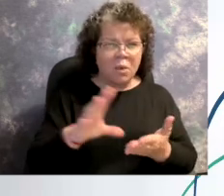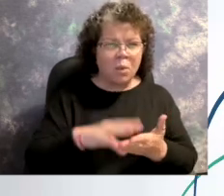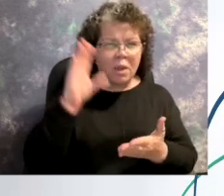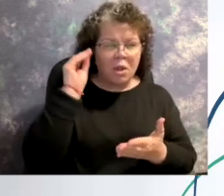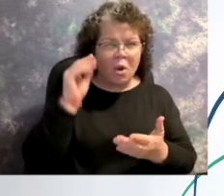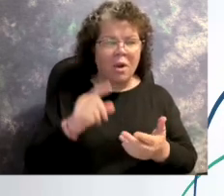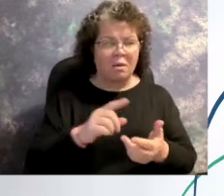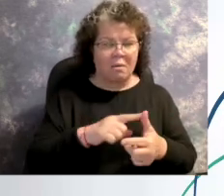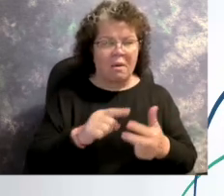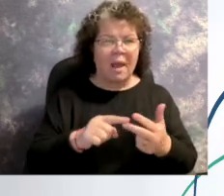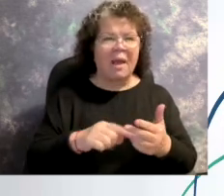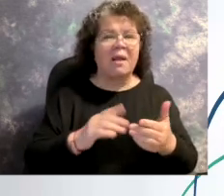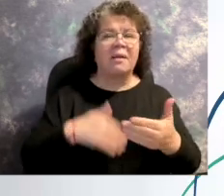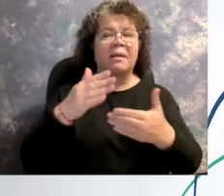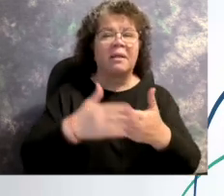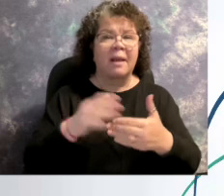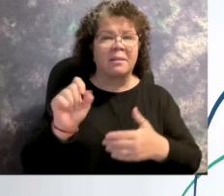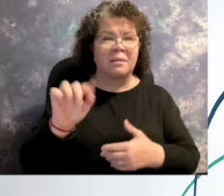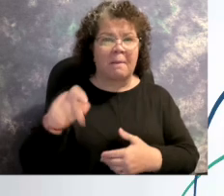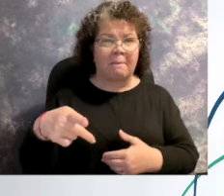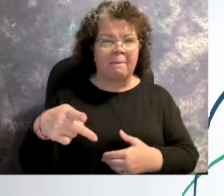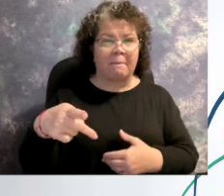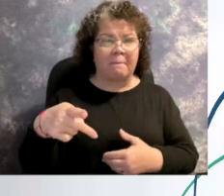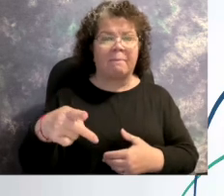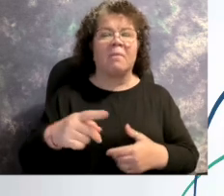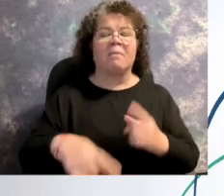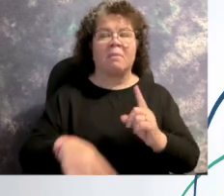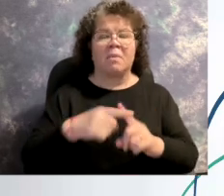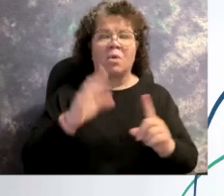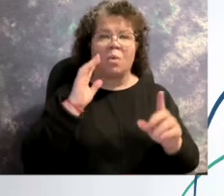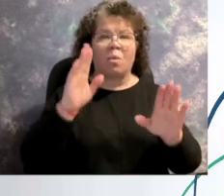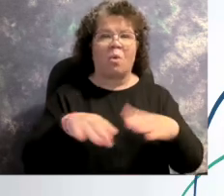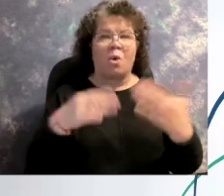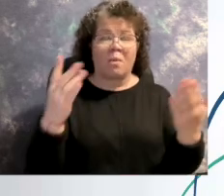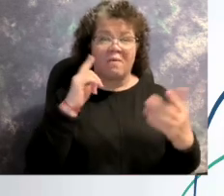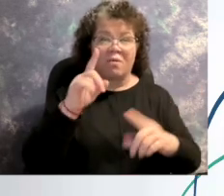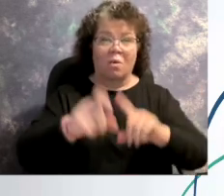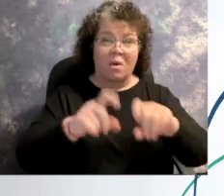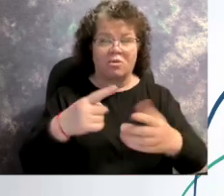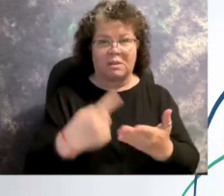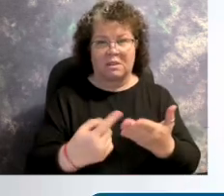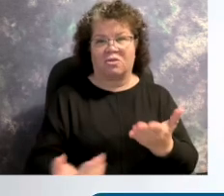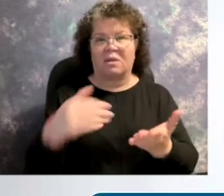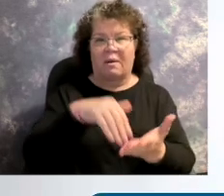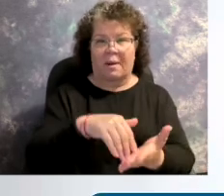steps. Then we'll open it up to questions and discussion. Next slide, please.